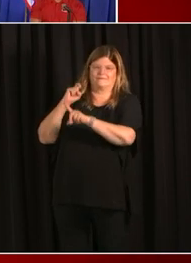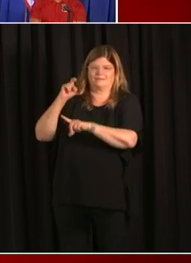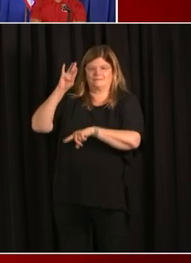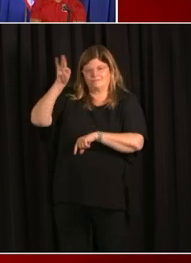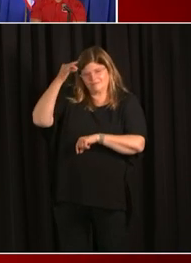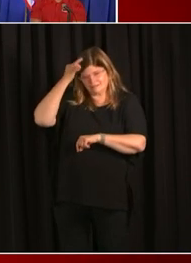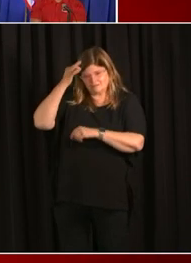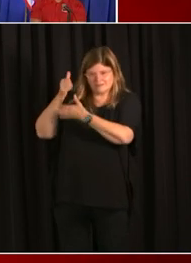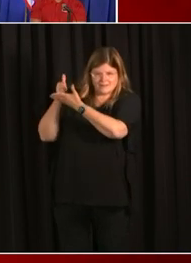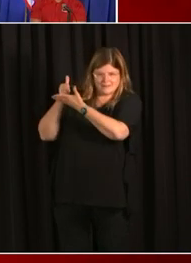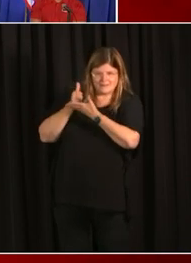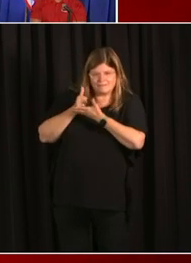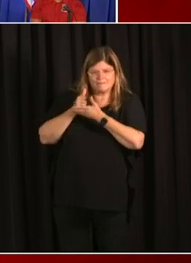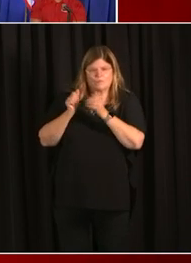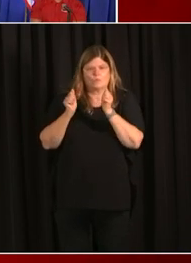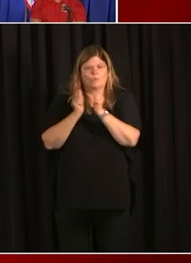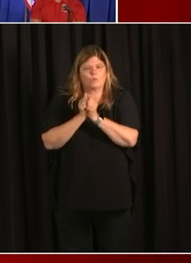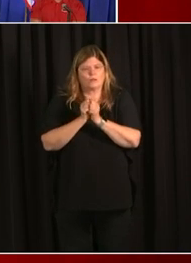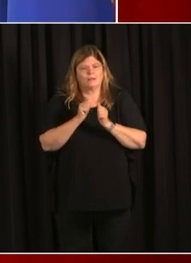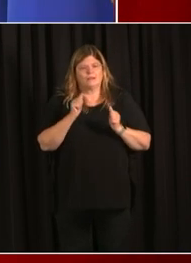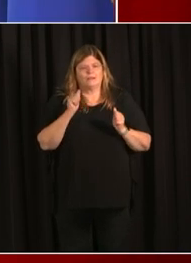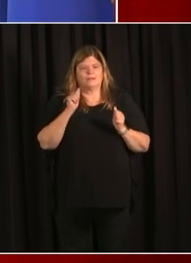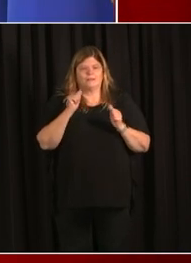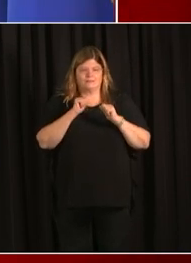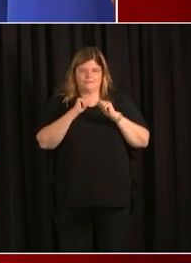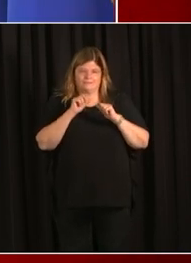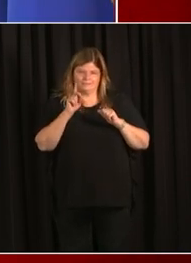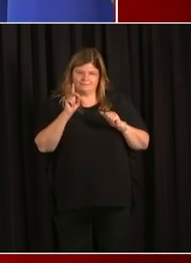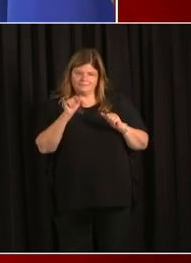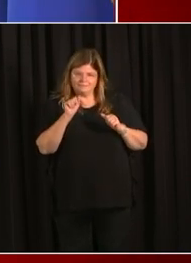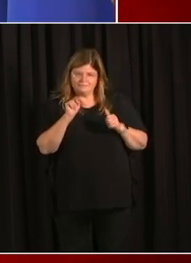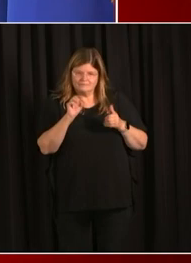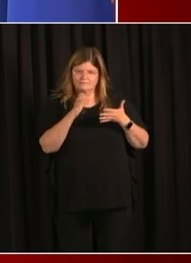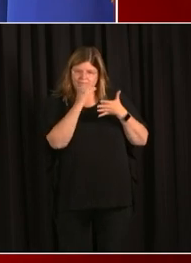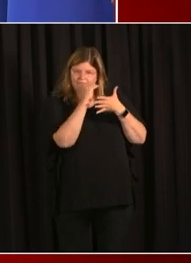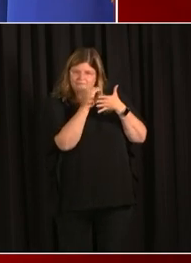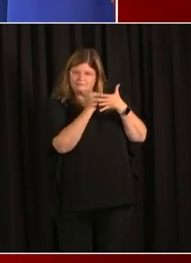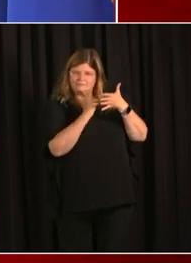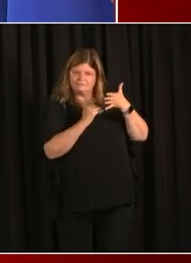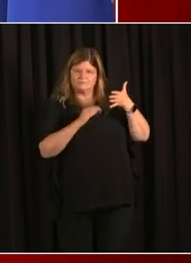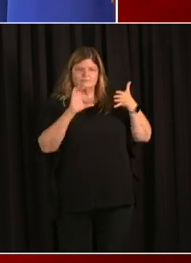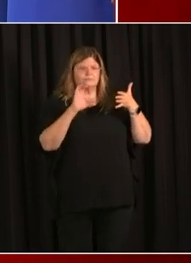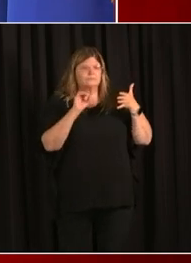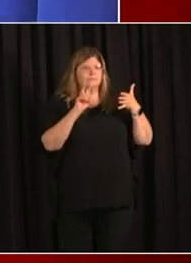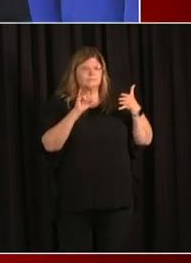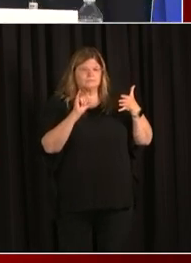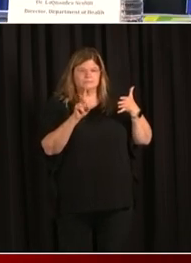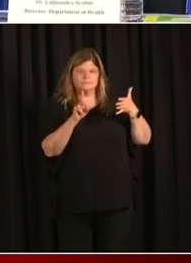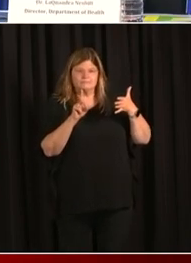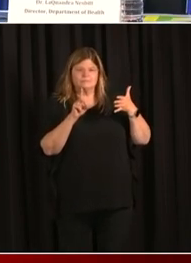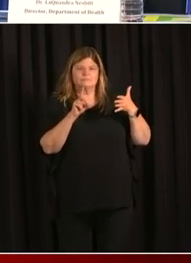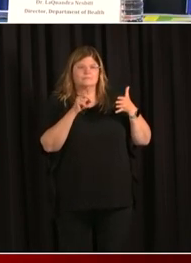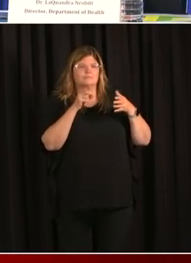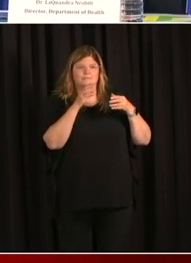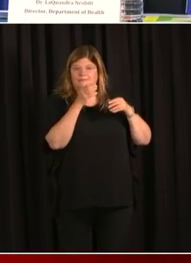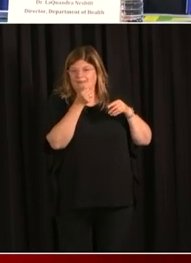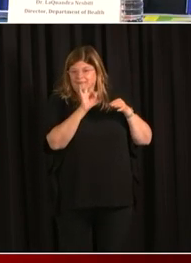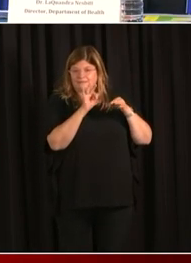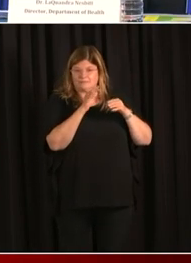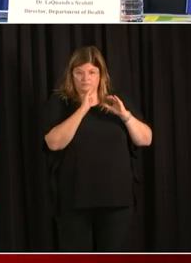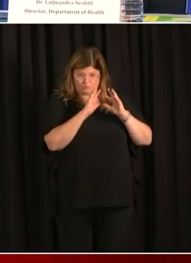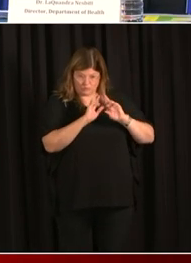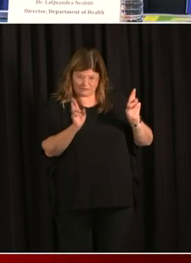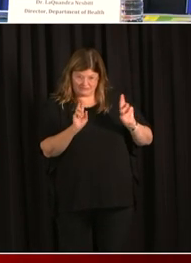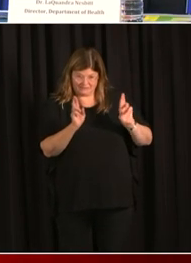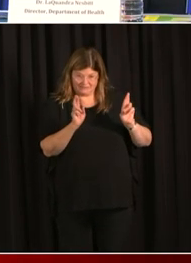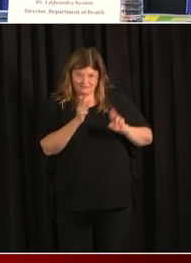in developing our SARS-CoV-2 vaccine plan. that is due in the middle of October. However, we